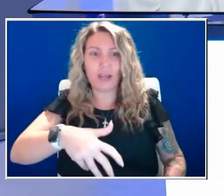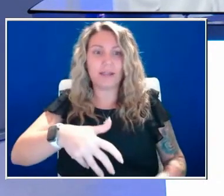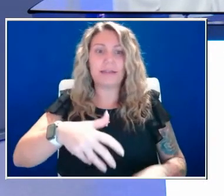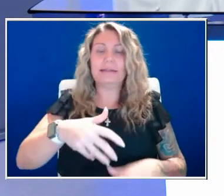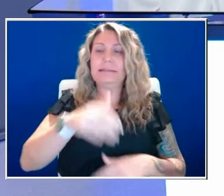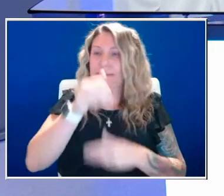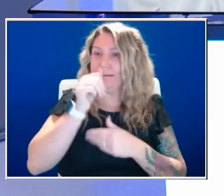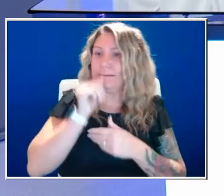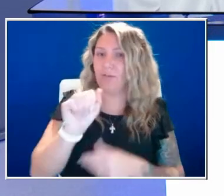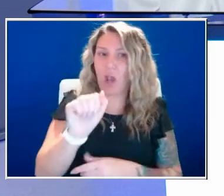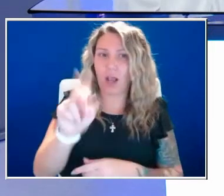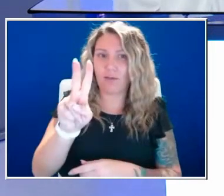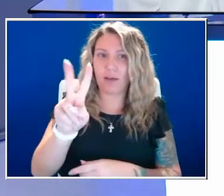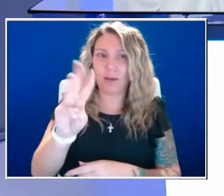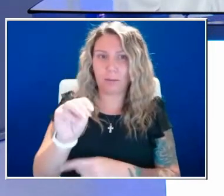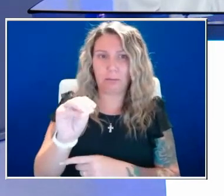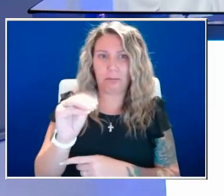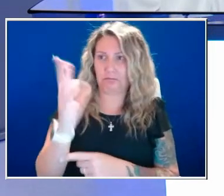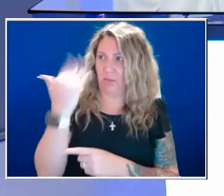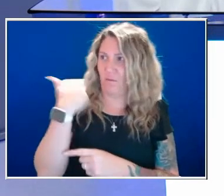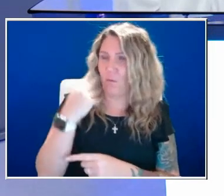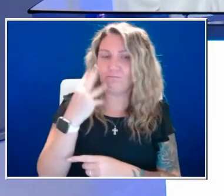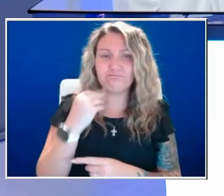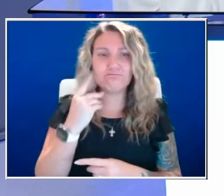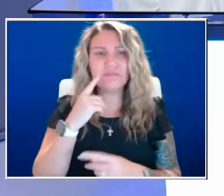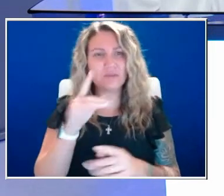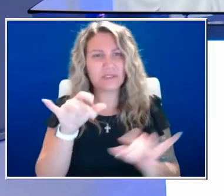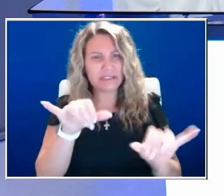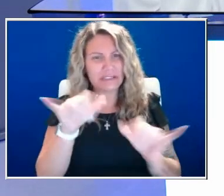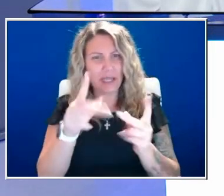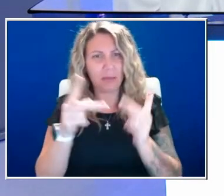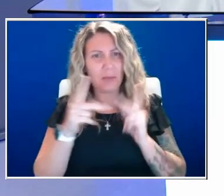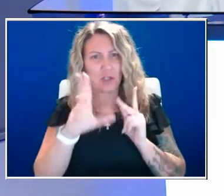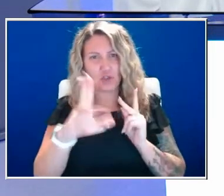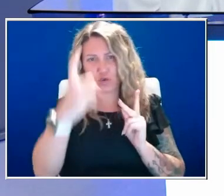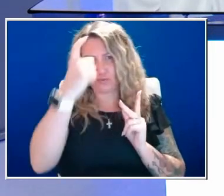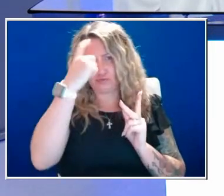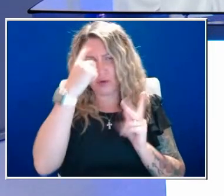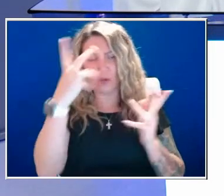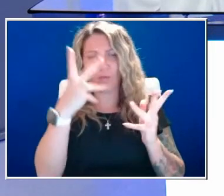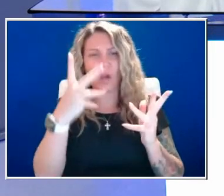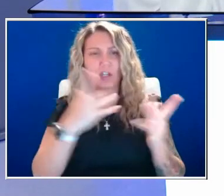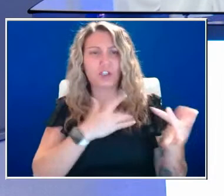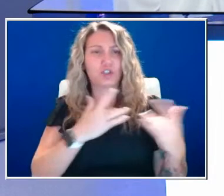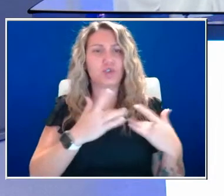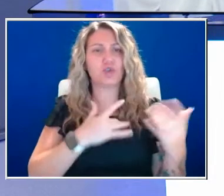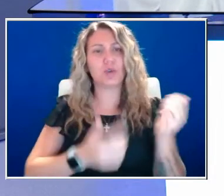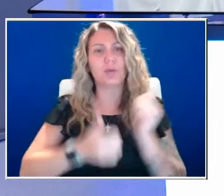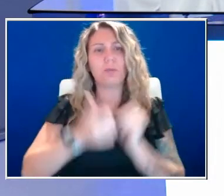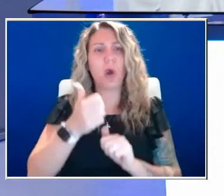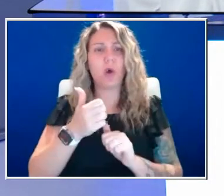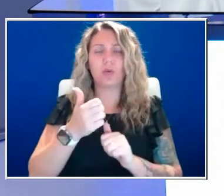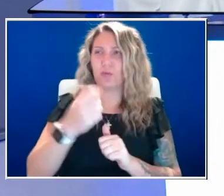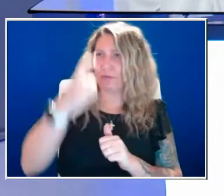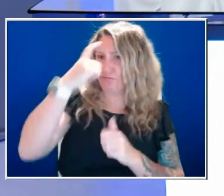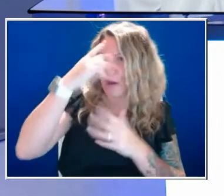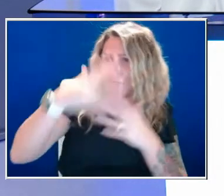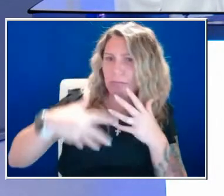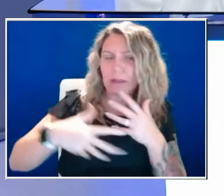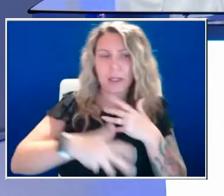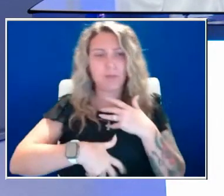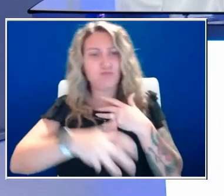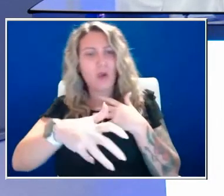Was it in the same place in her brain? And what was concerning you most? The brain bleed, the pregnancy? Kind of tell us about this complex